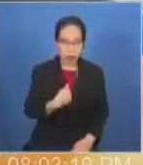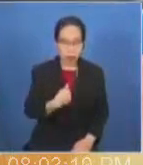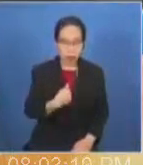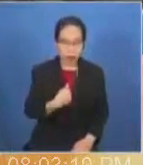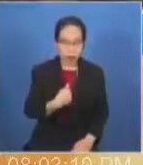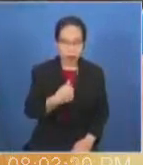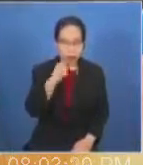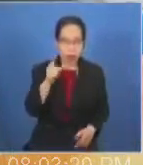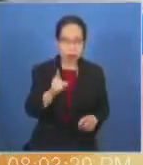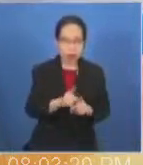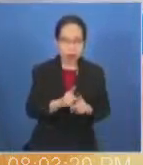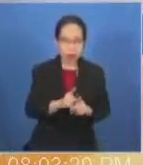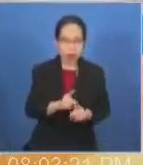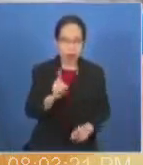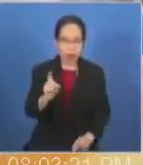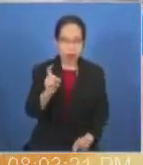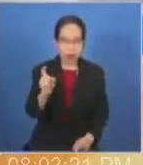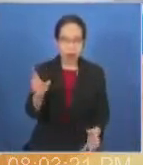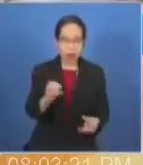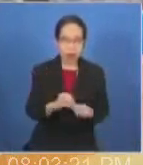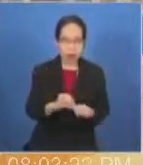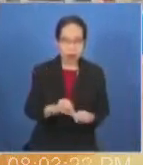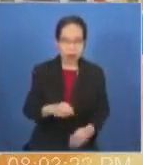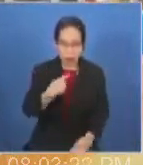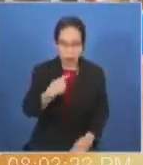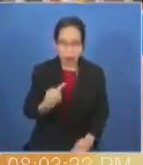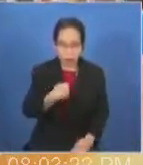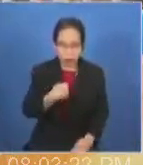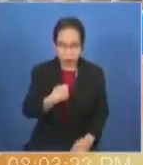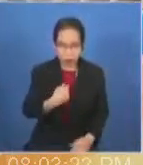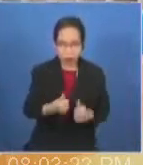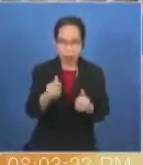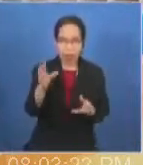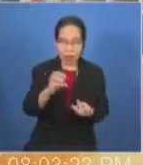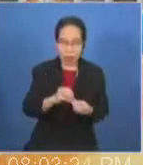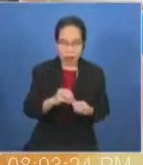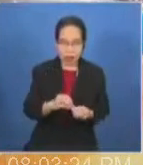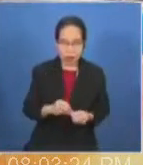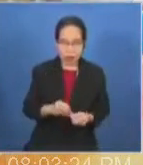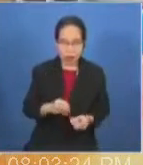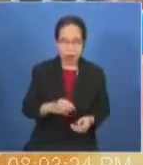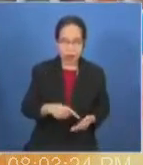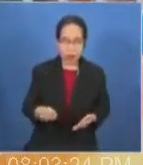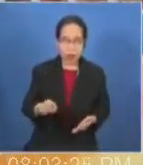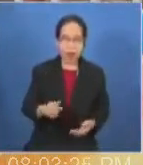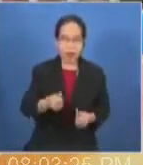You need just one? If you need to add more, it's okay. Oh,